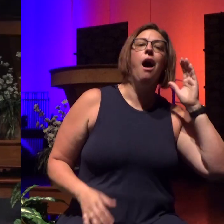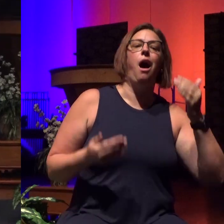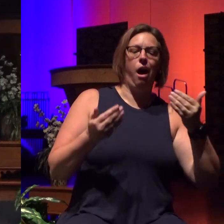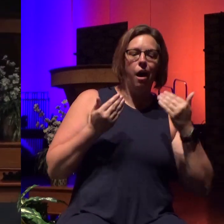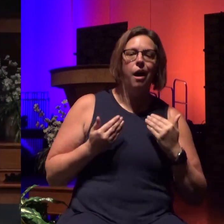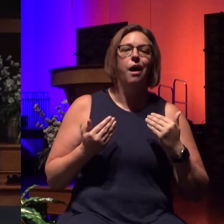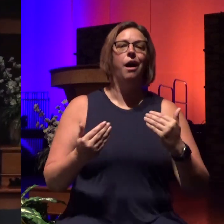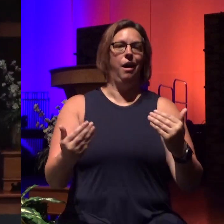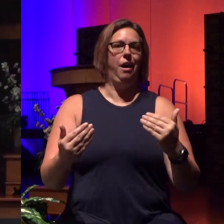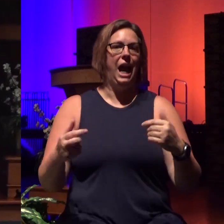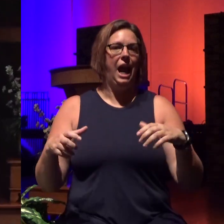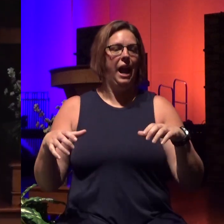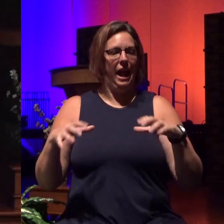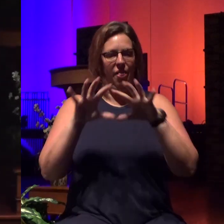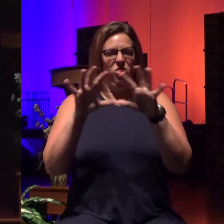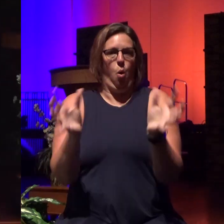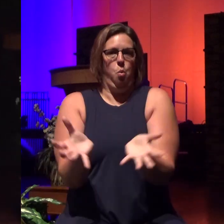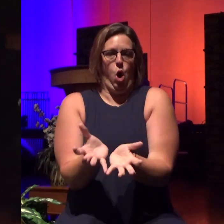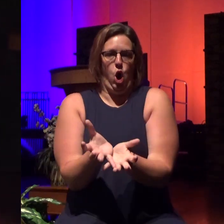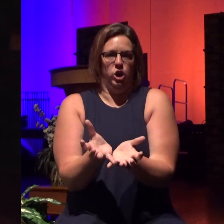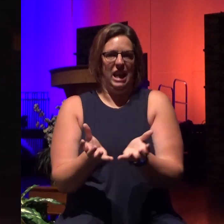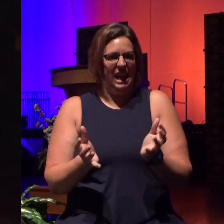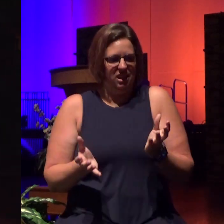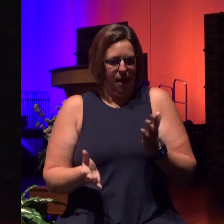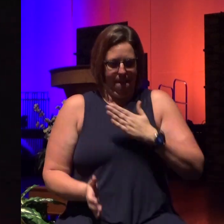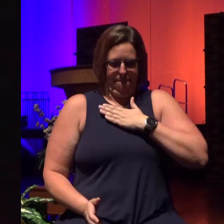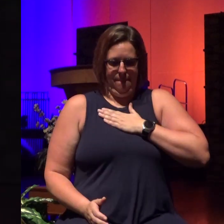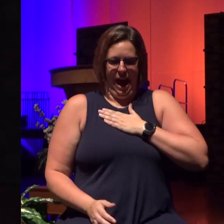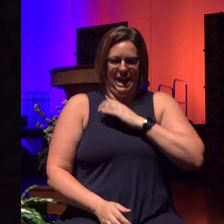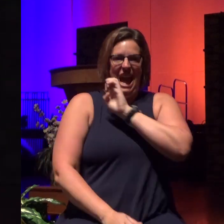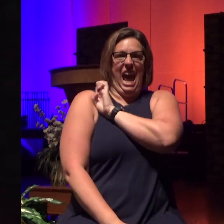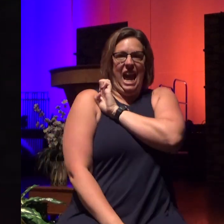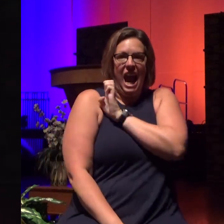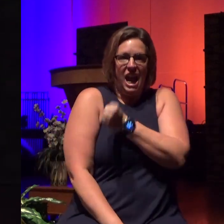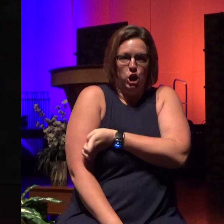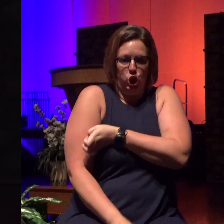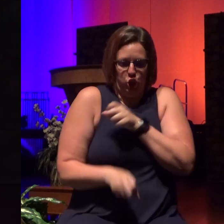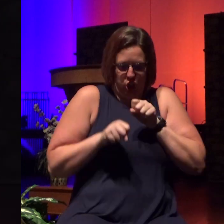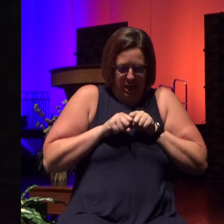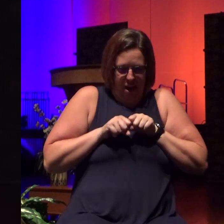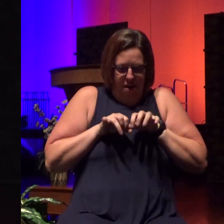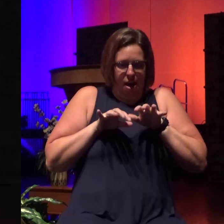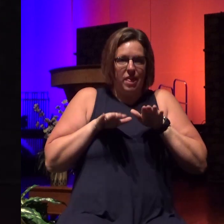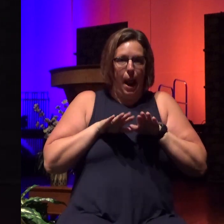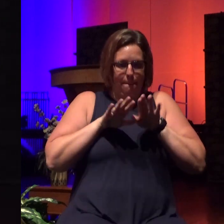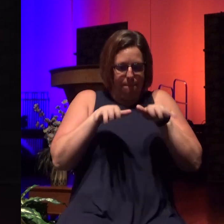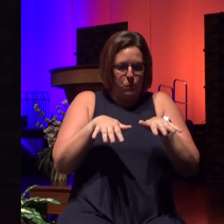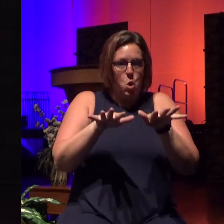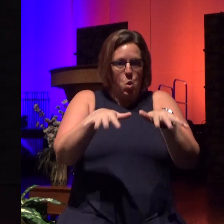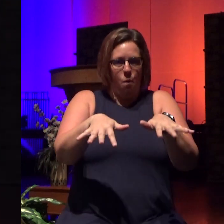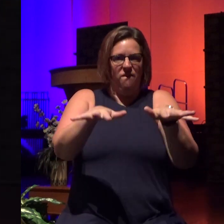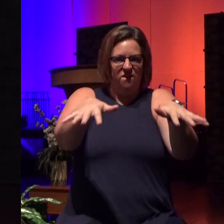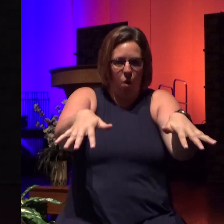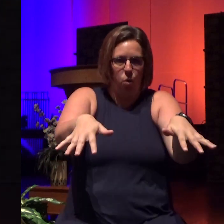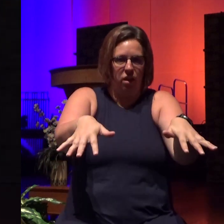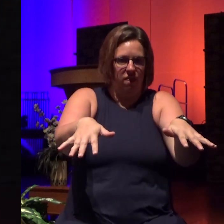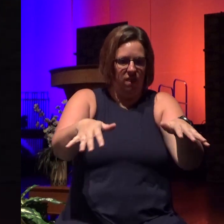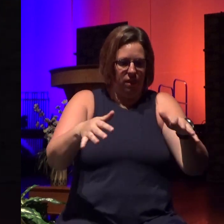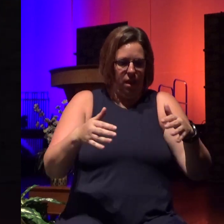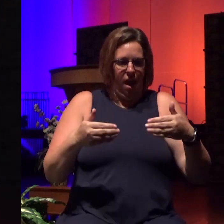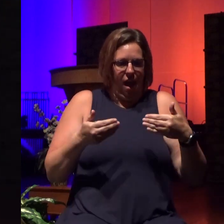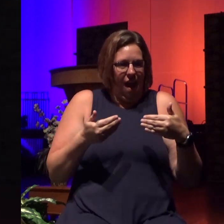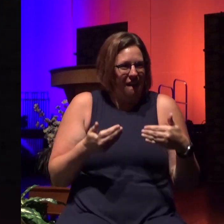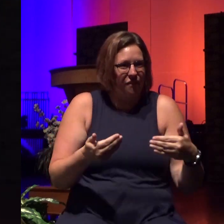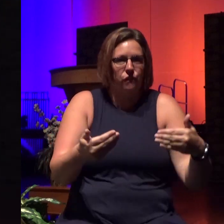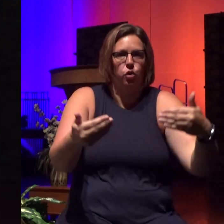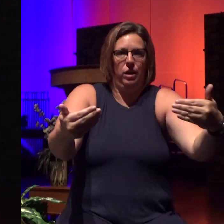the presence that we are, that we emanate, the energy that is moving forth from us everywhere we go